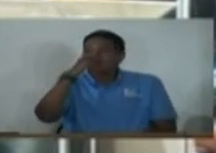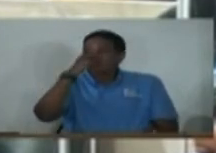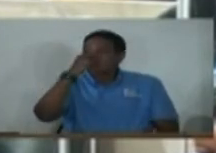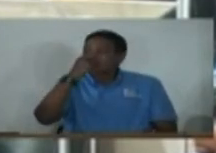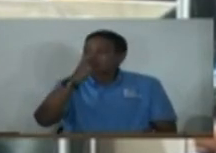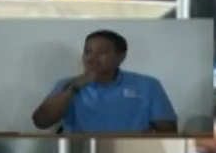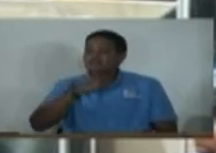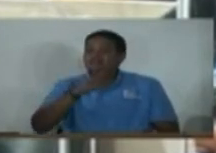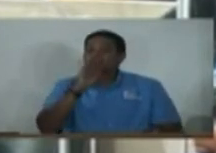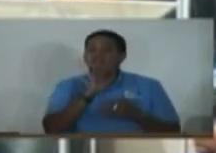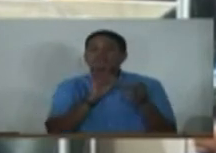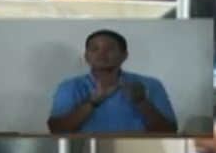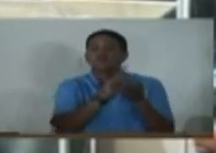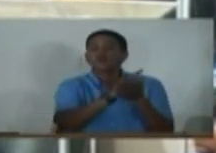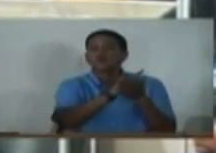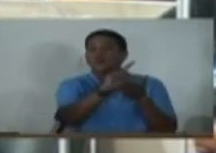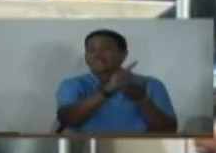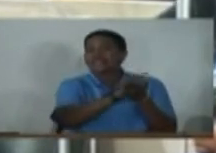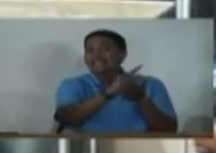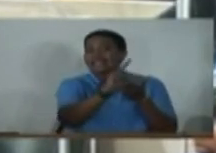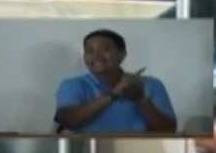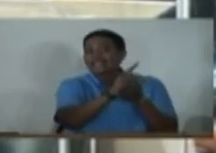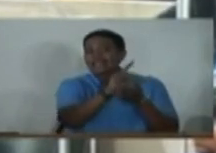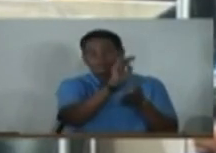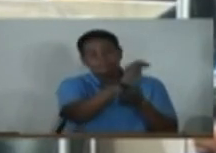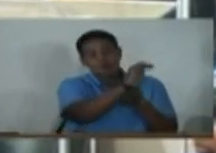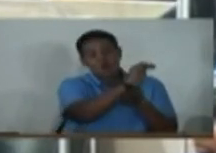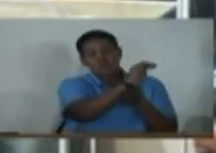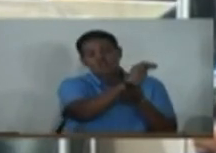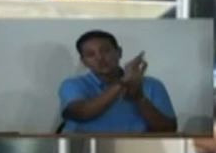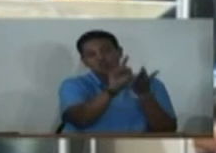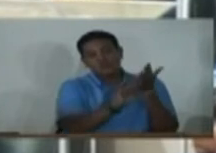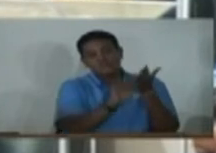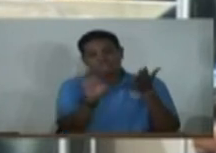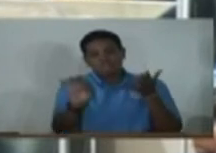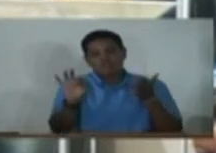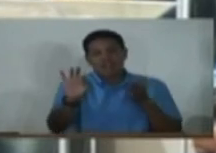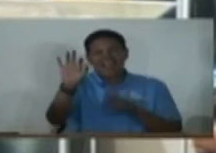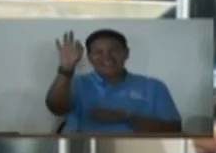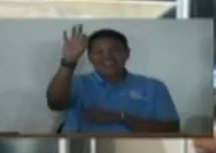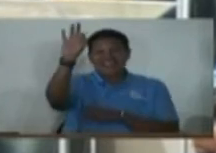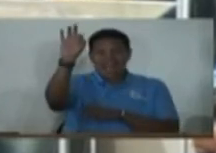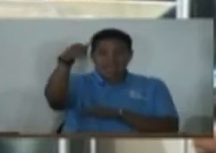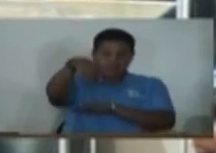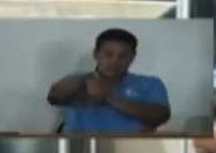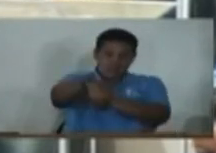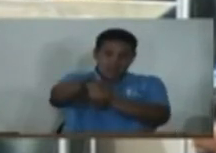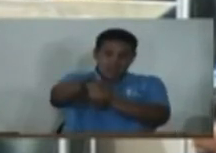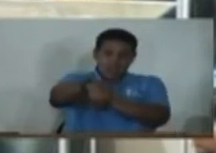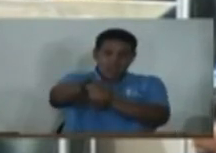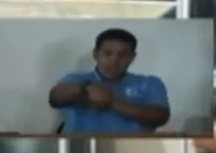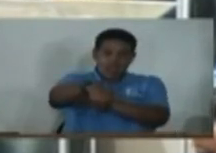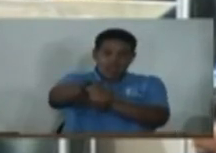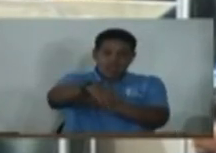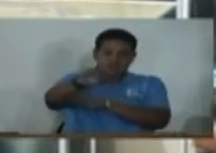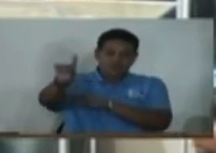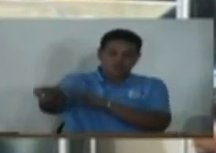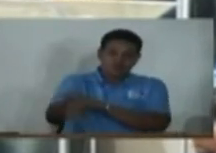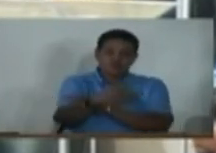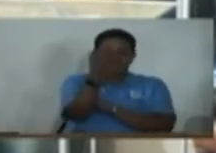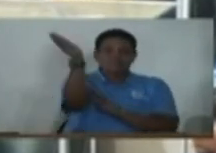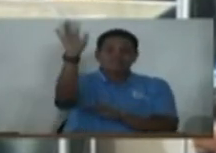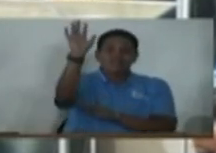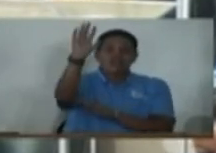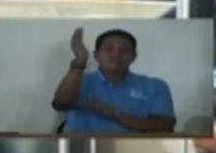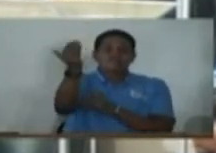June. Speaking about the weekday curfews now, will be from 9 p.m. to 5 a.m. the following